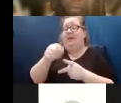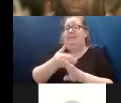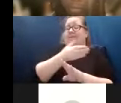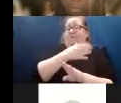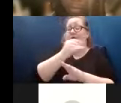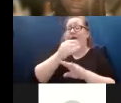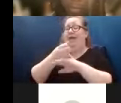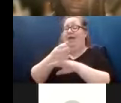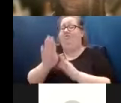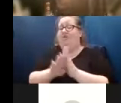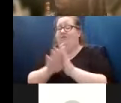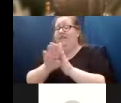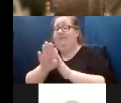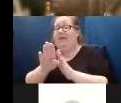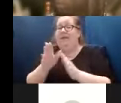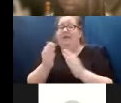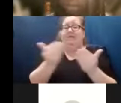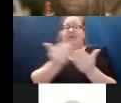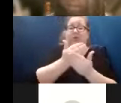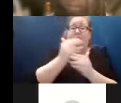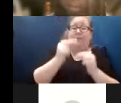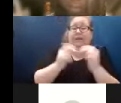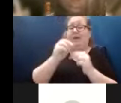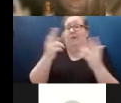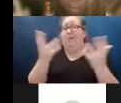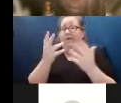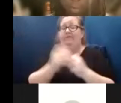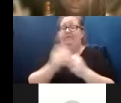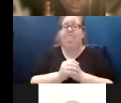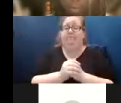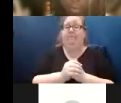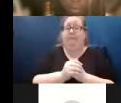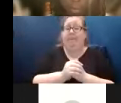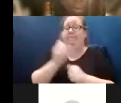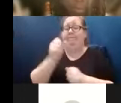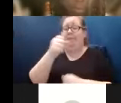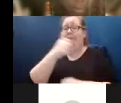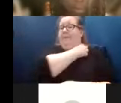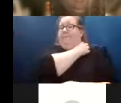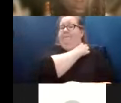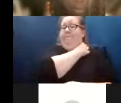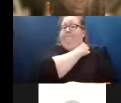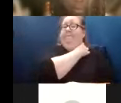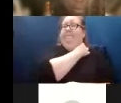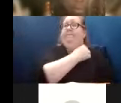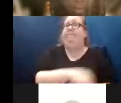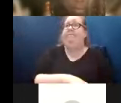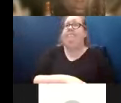a new building or a flood proofing. All